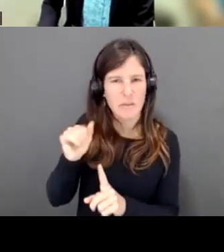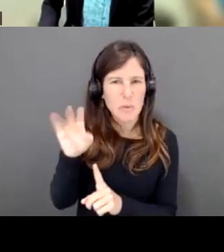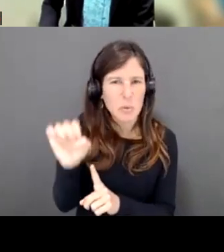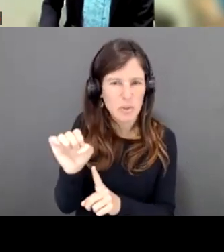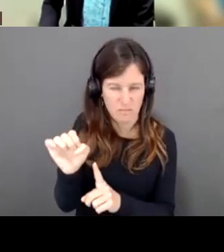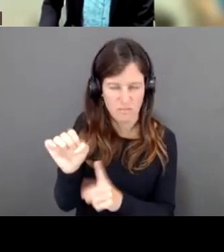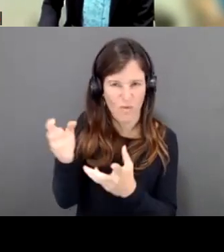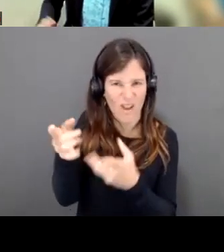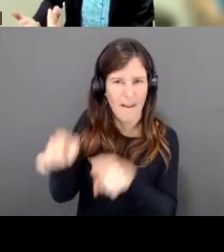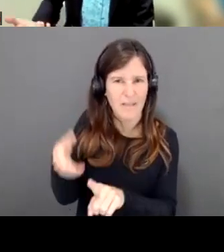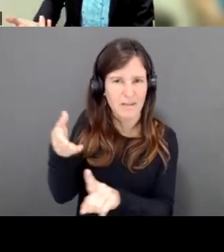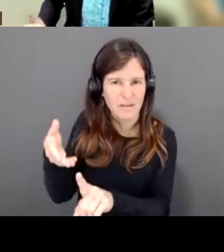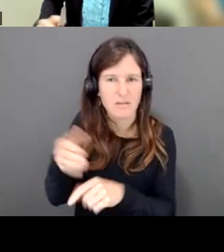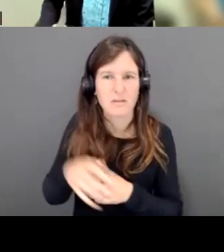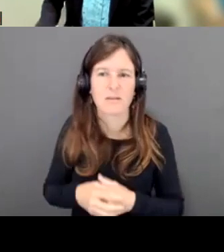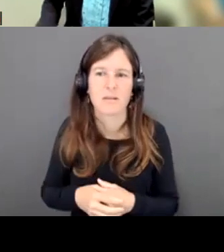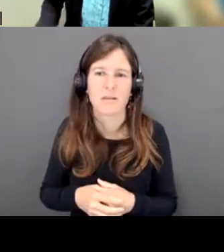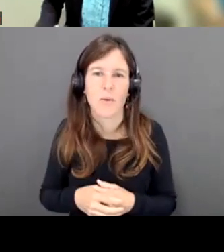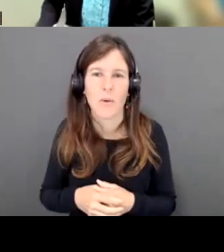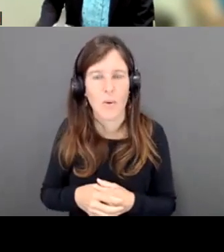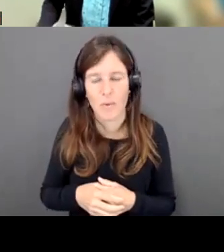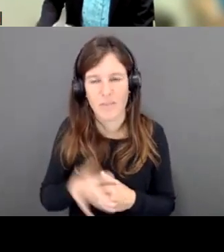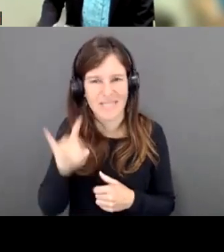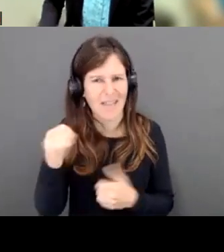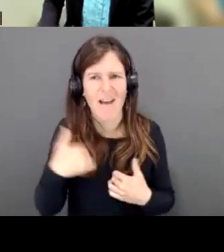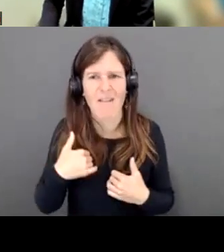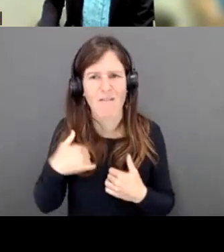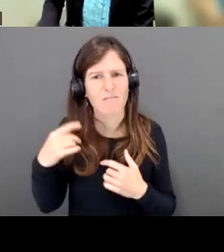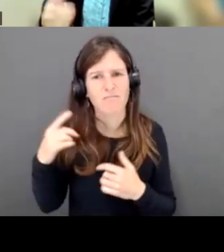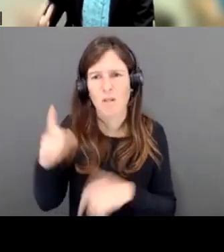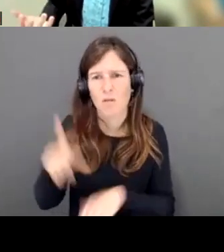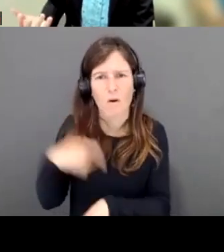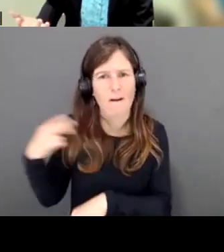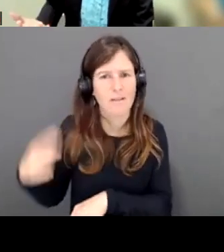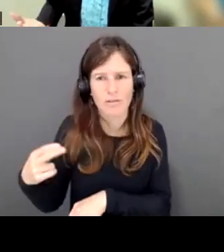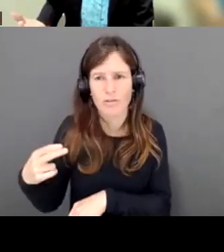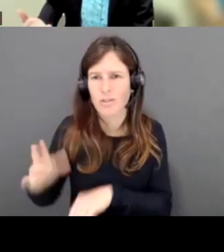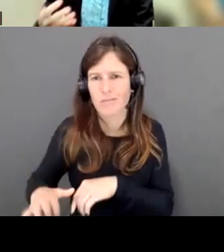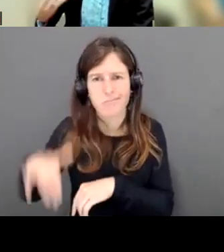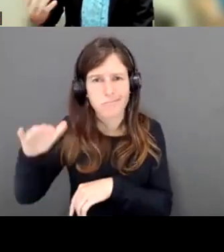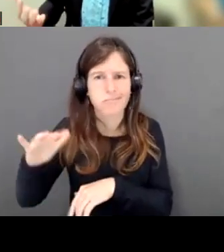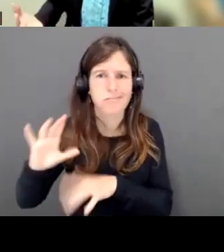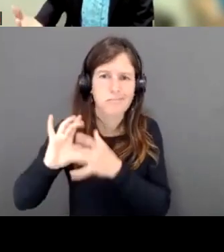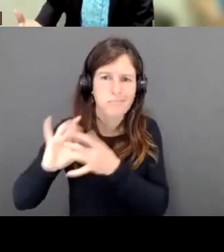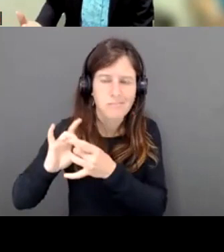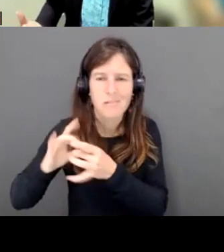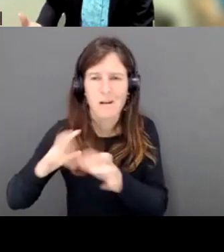Right, we also want to make sure we're balancing safety, right, the safety of the individual. But when we think about safety, we want